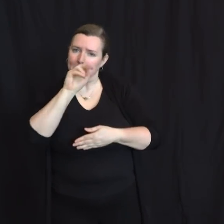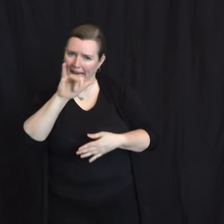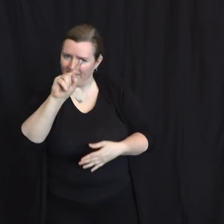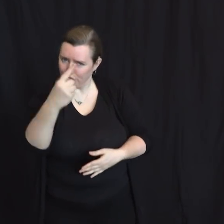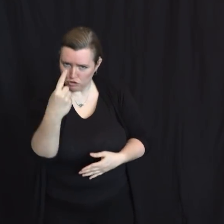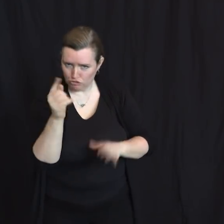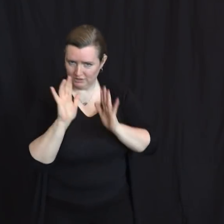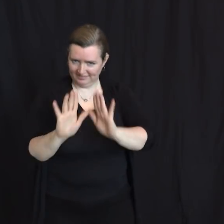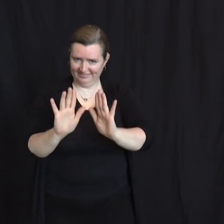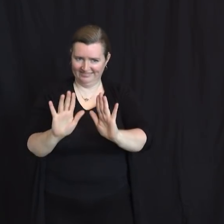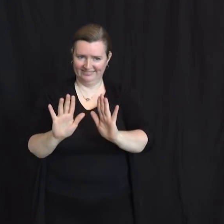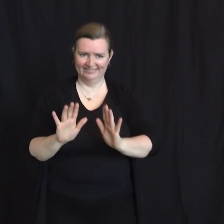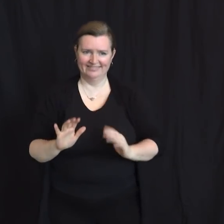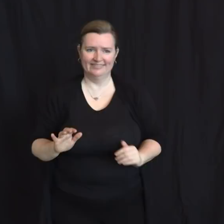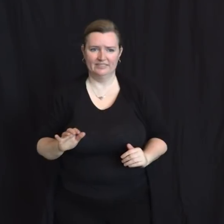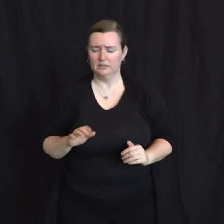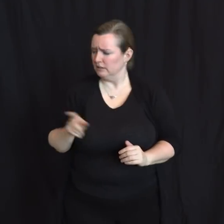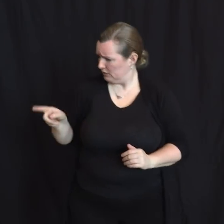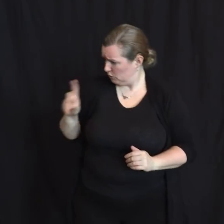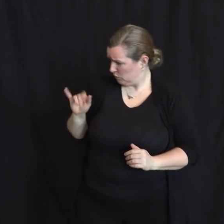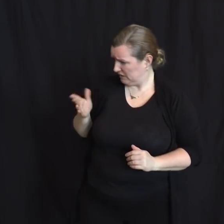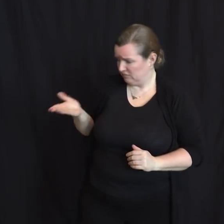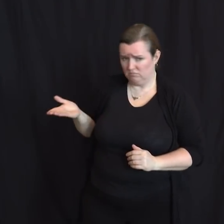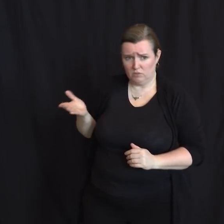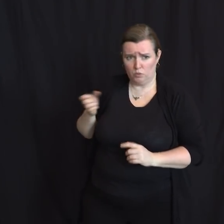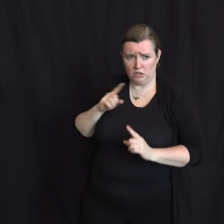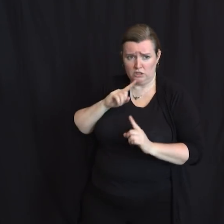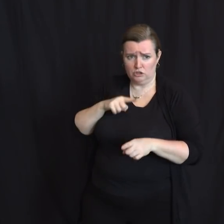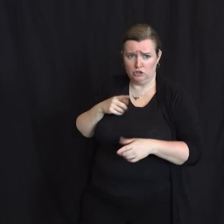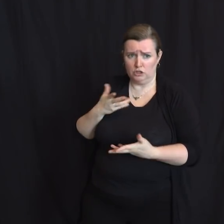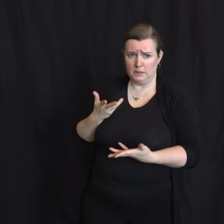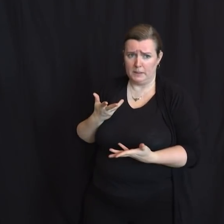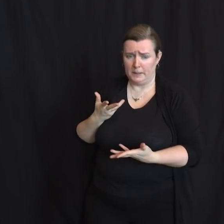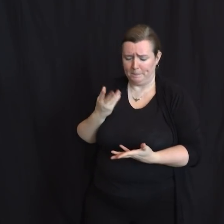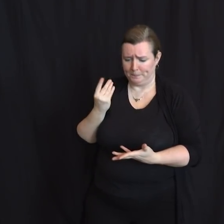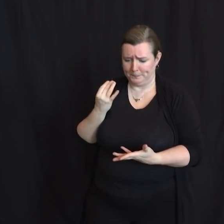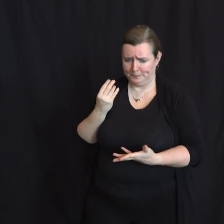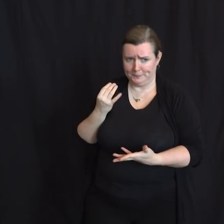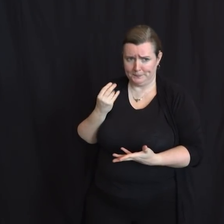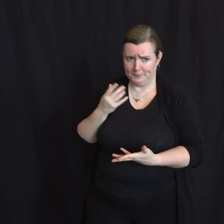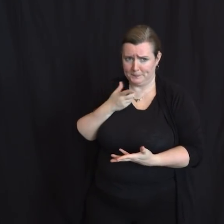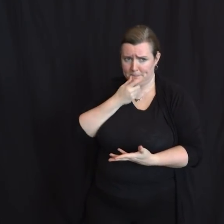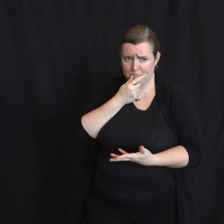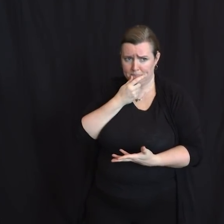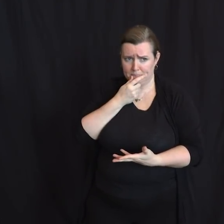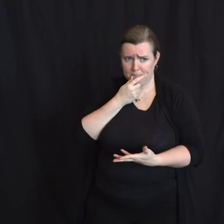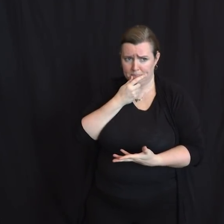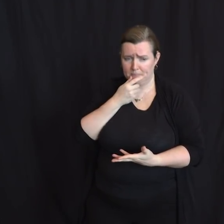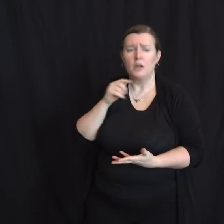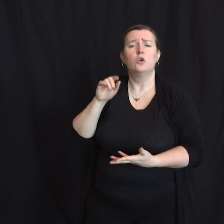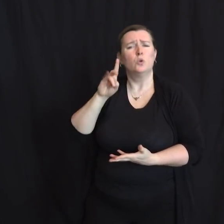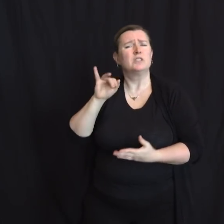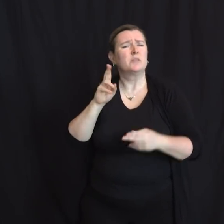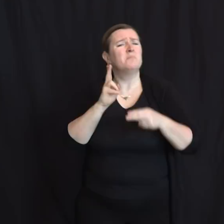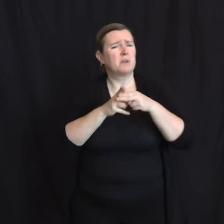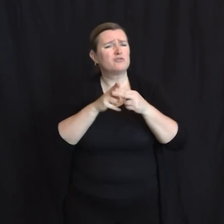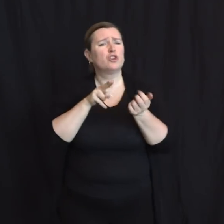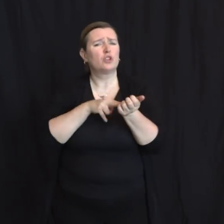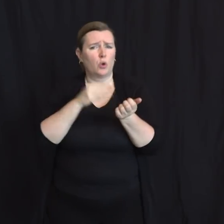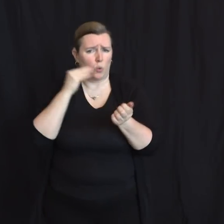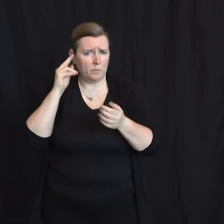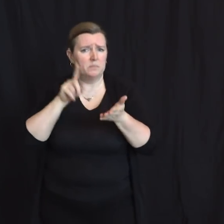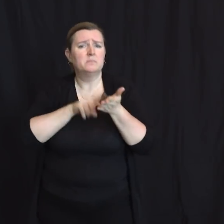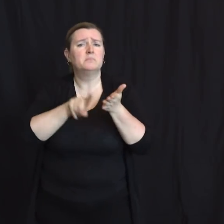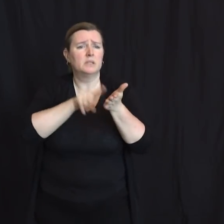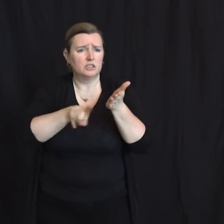Judy, do you mind if I say a couple of quick things, and we'll turn it to you? I think Judy alluded to the inspections of the long-term care facilities,